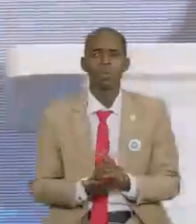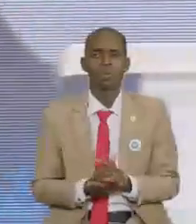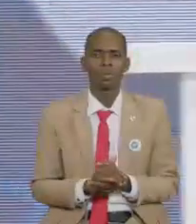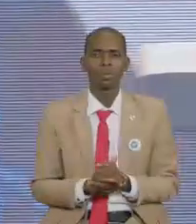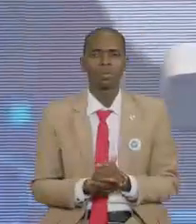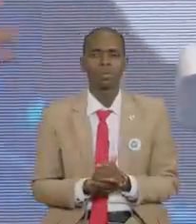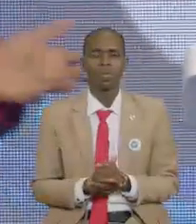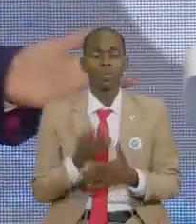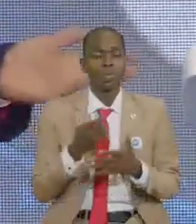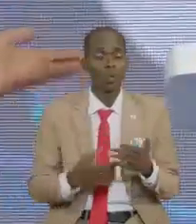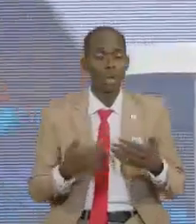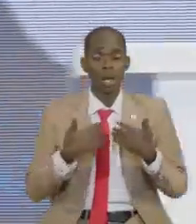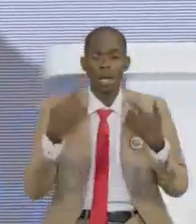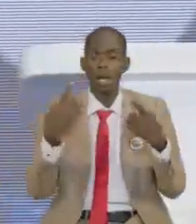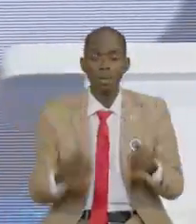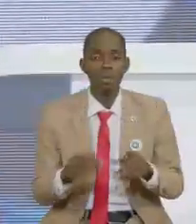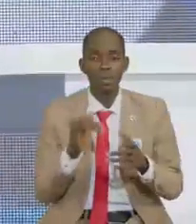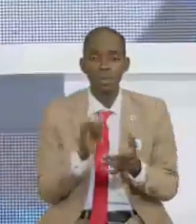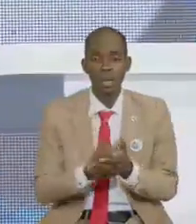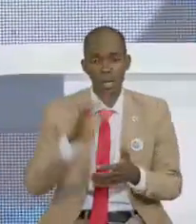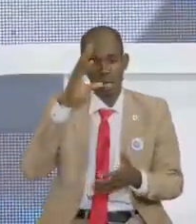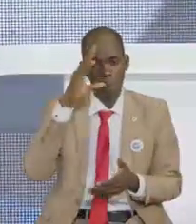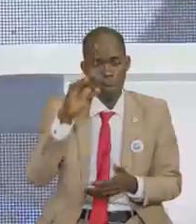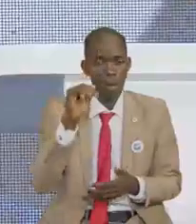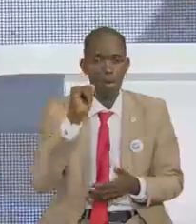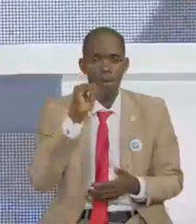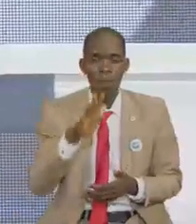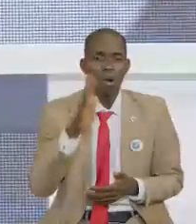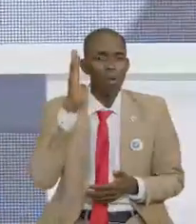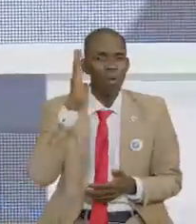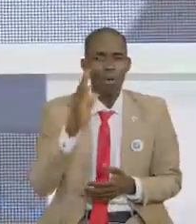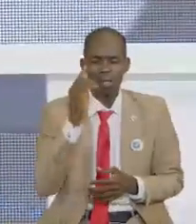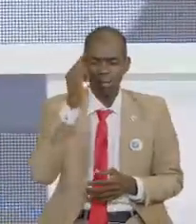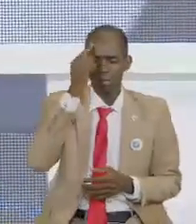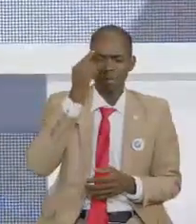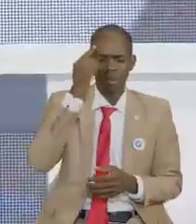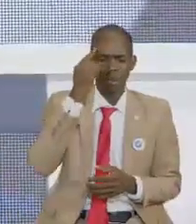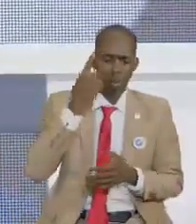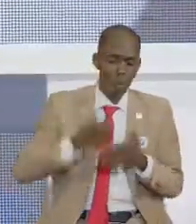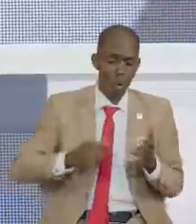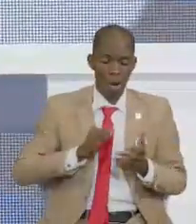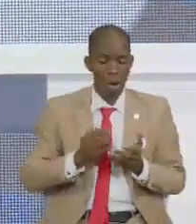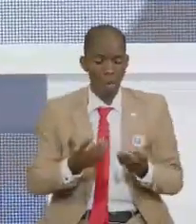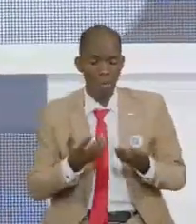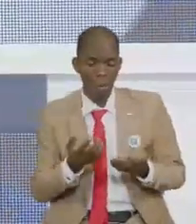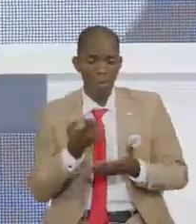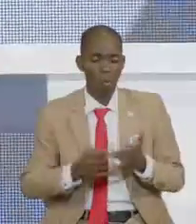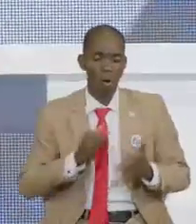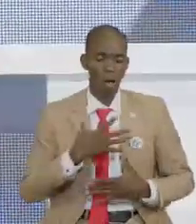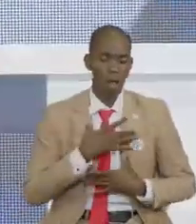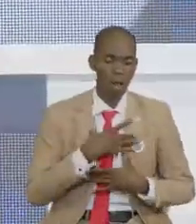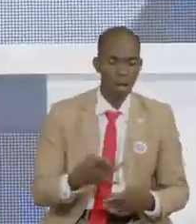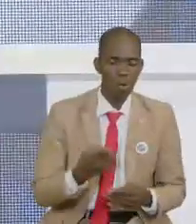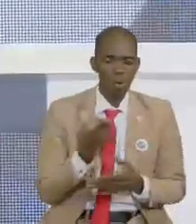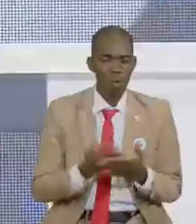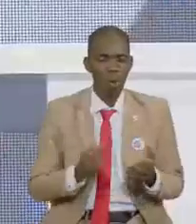What has happened? That man or woman will think about what I want, what I like, what I desire,